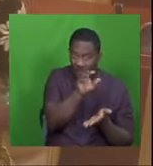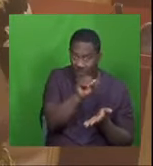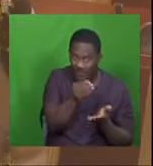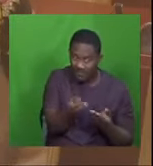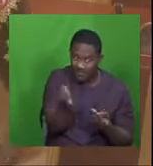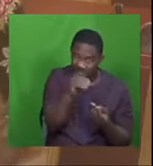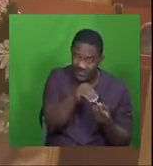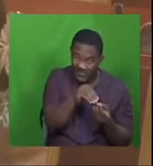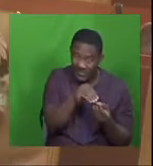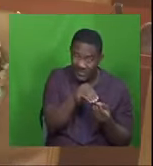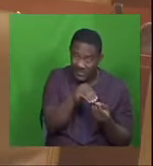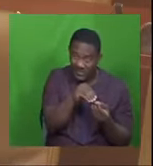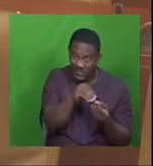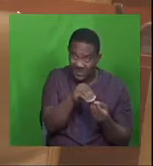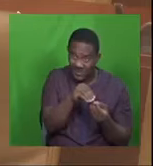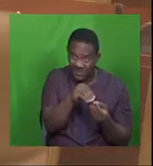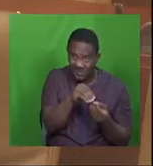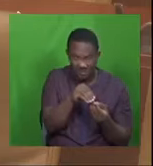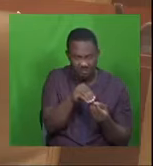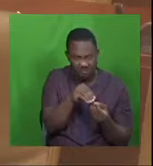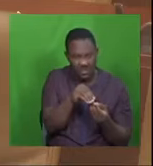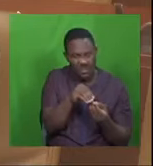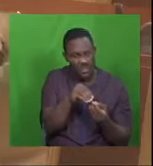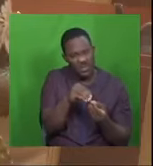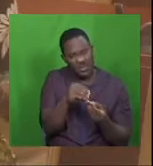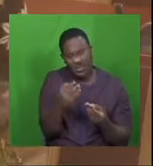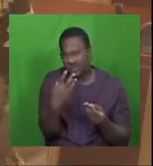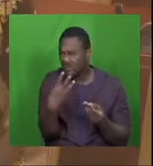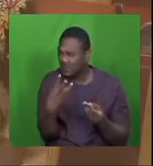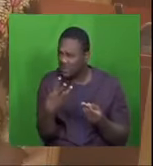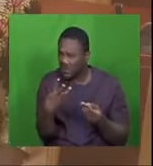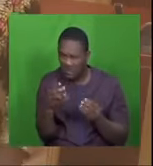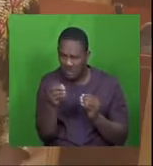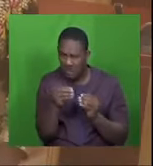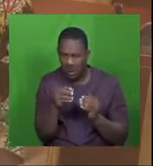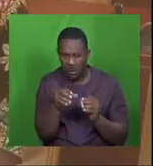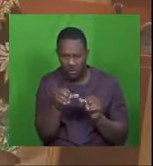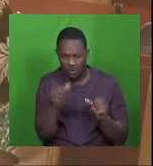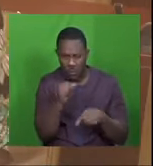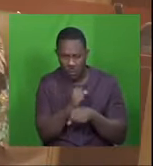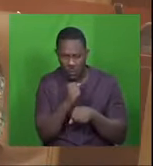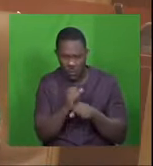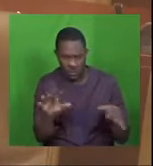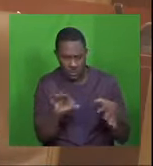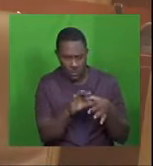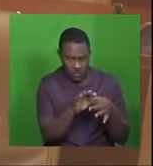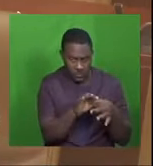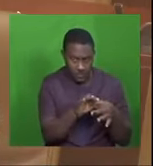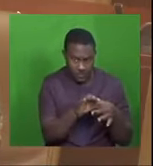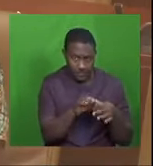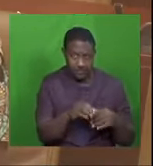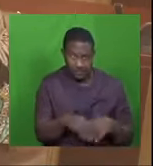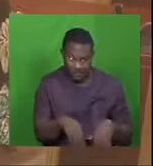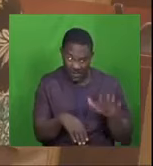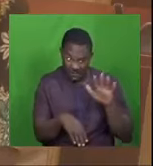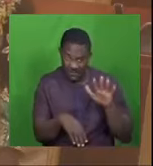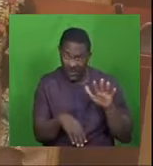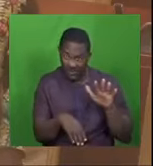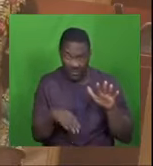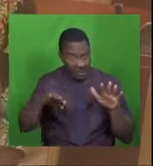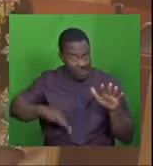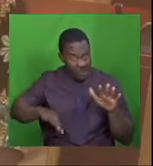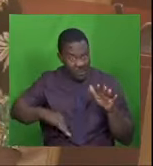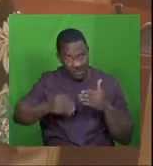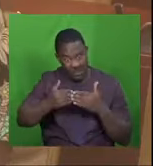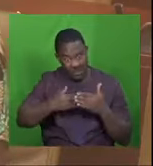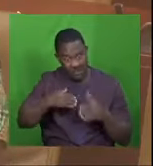on six more sectors to help us raise some revenue, and this is 5% on your profits before